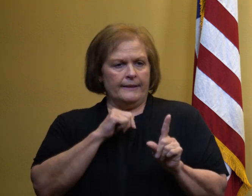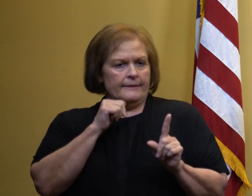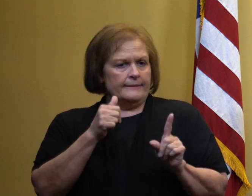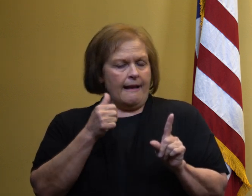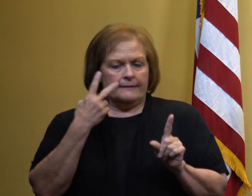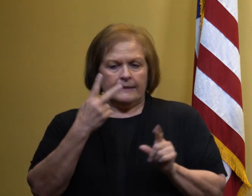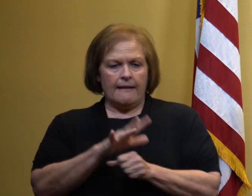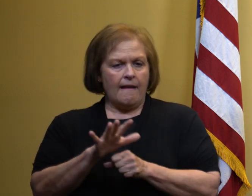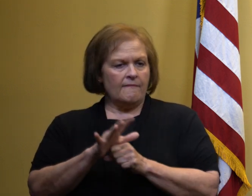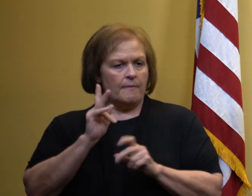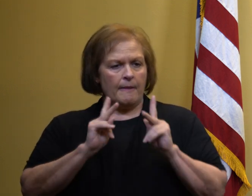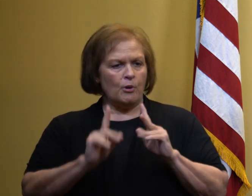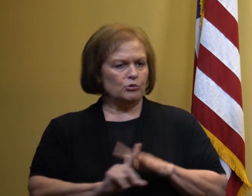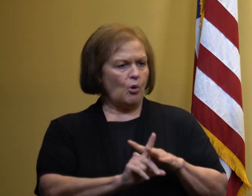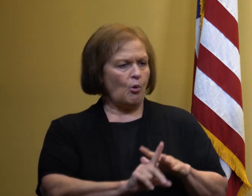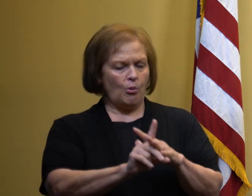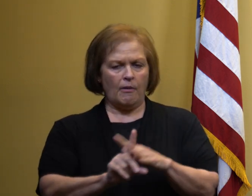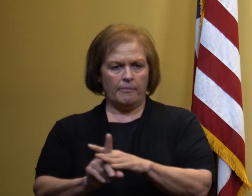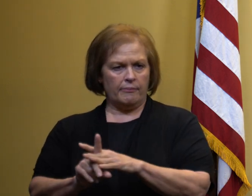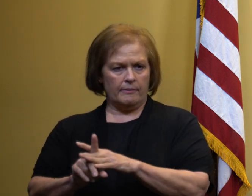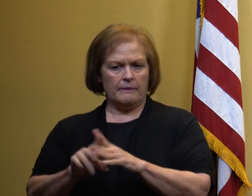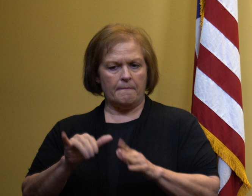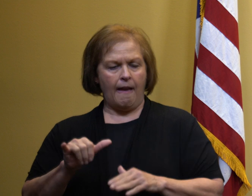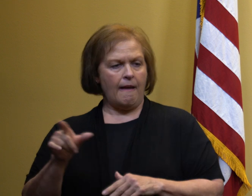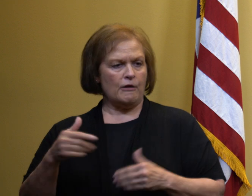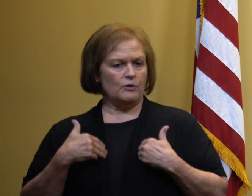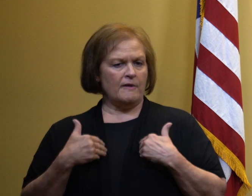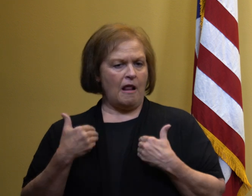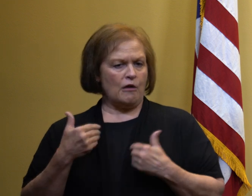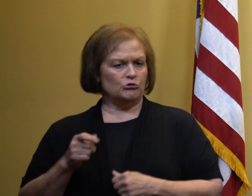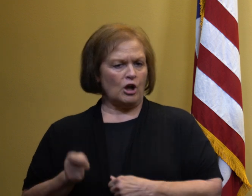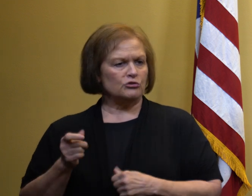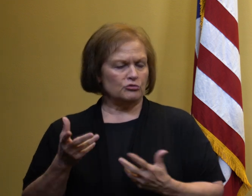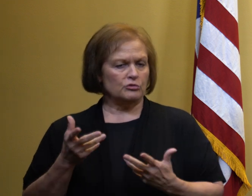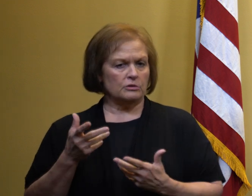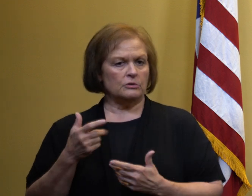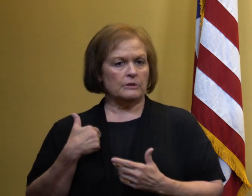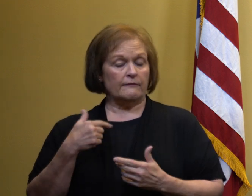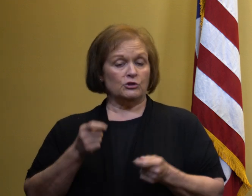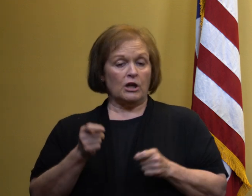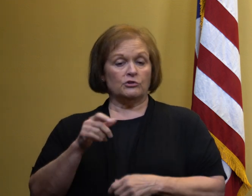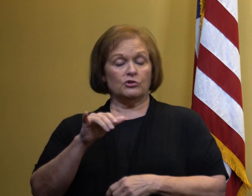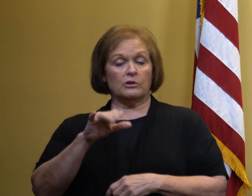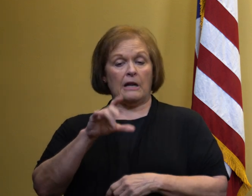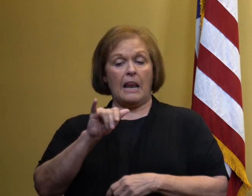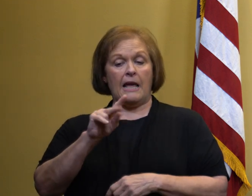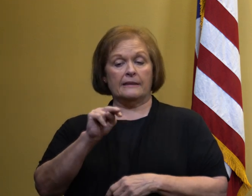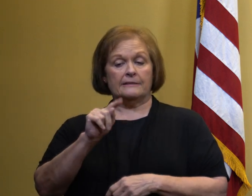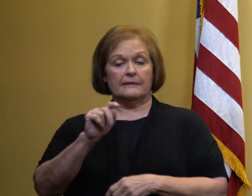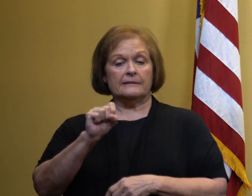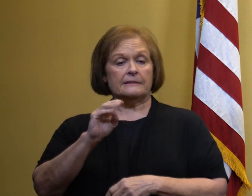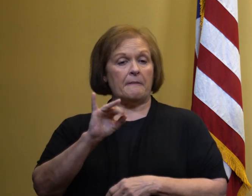that we anticipated by our juvenile court judges. We did have Judge Clint Smith